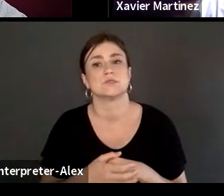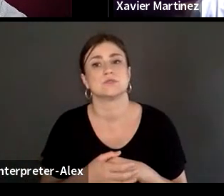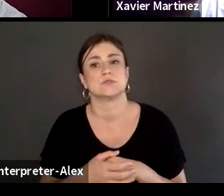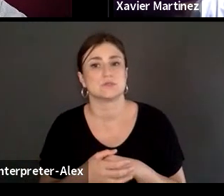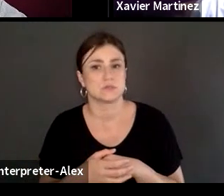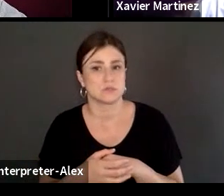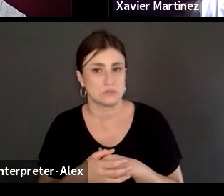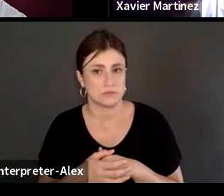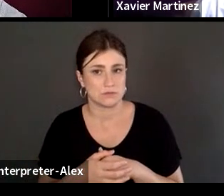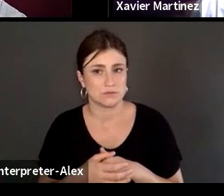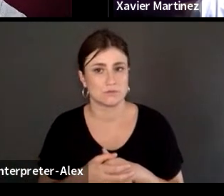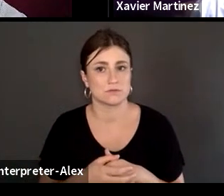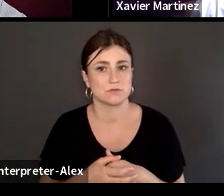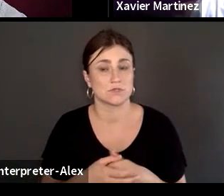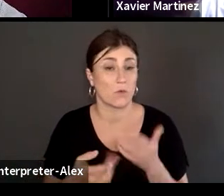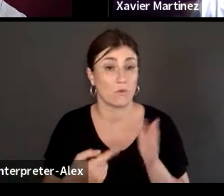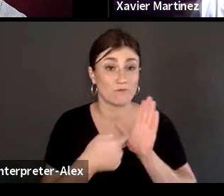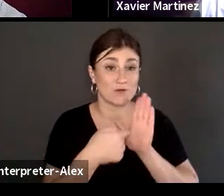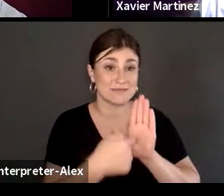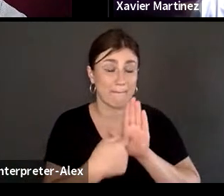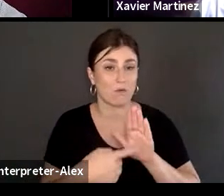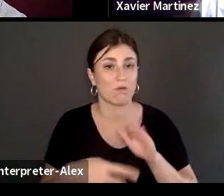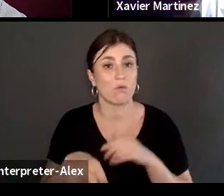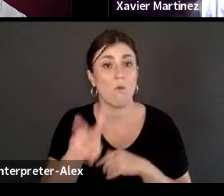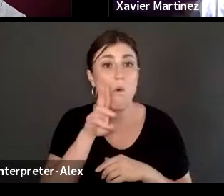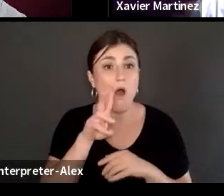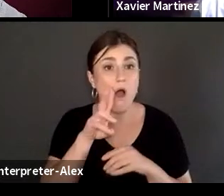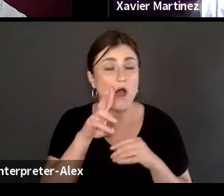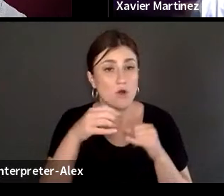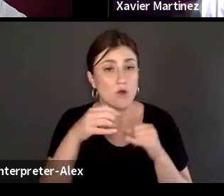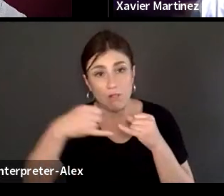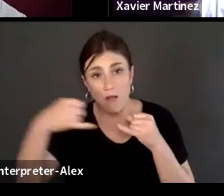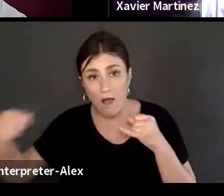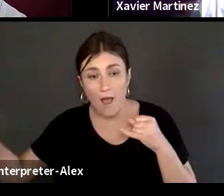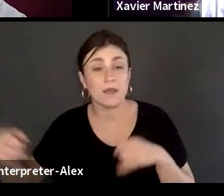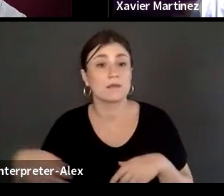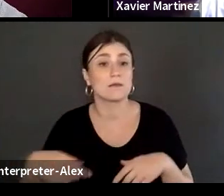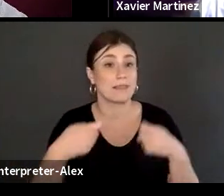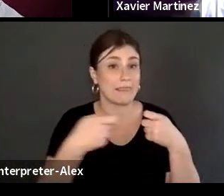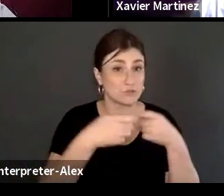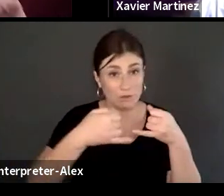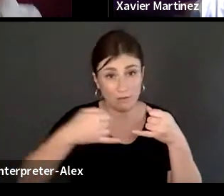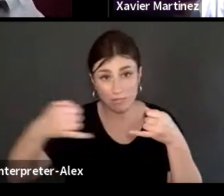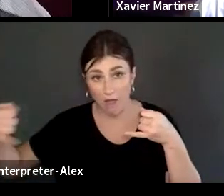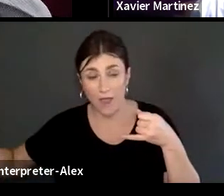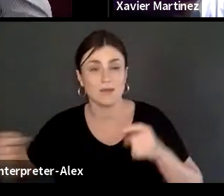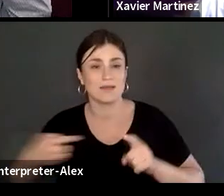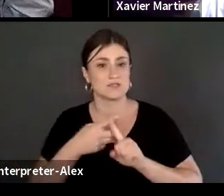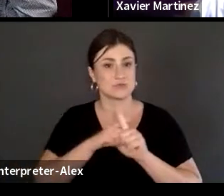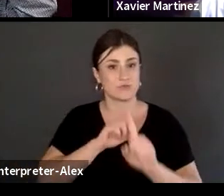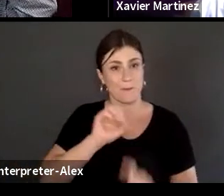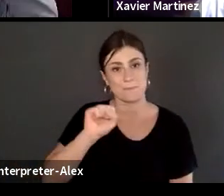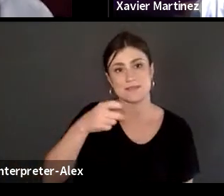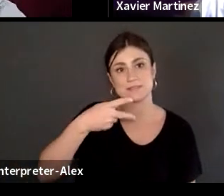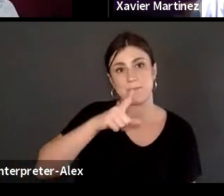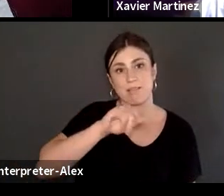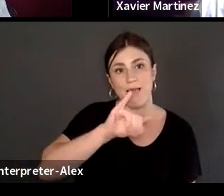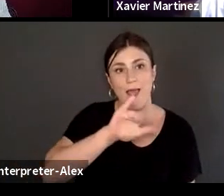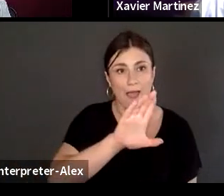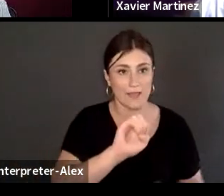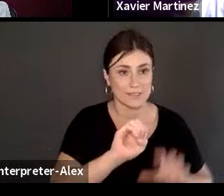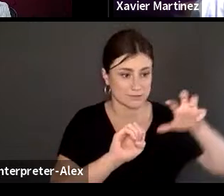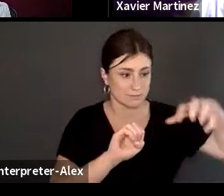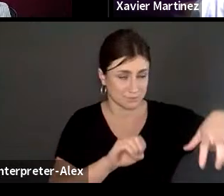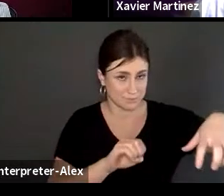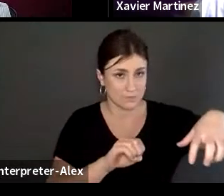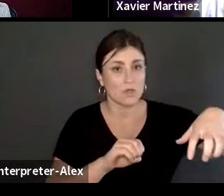your electric, is from the meter into the house, or in this case, from the splice into the house. In the case of Española, the last mile is actually